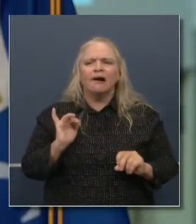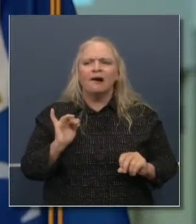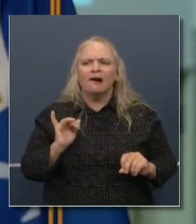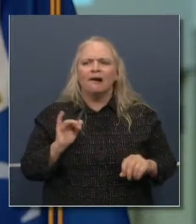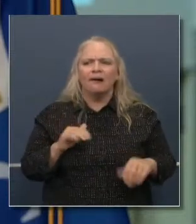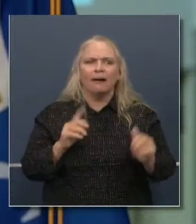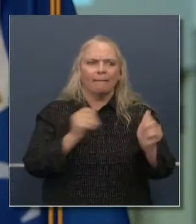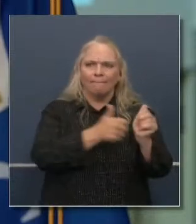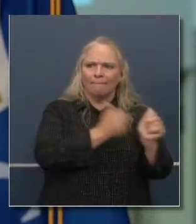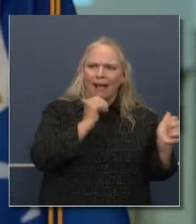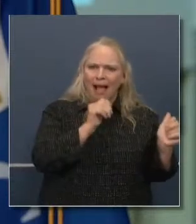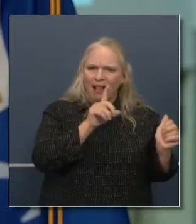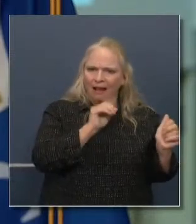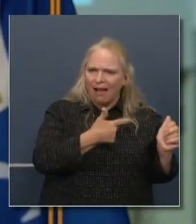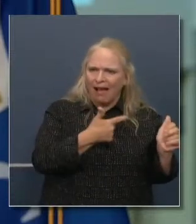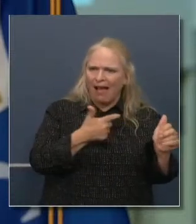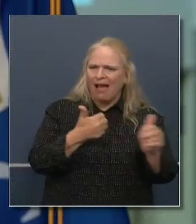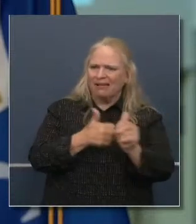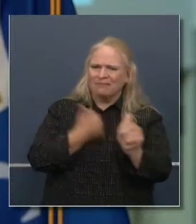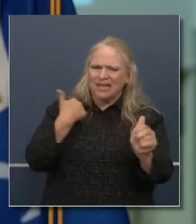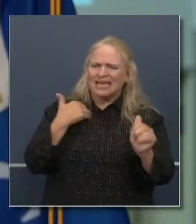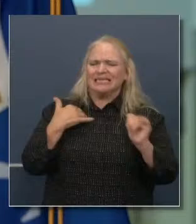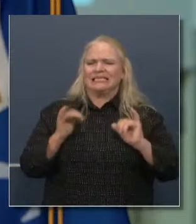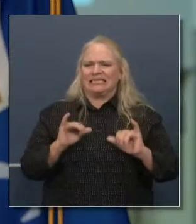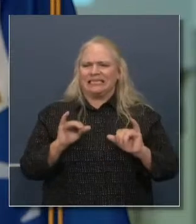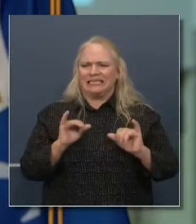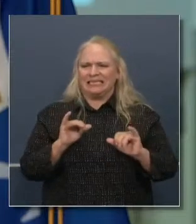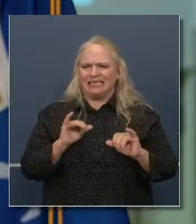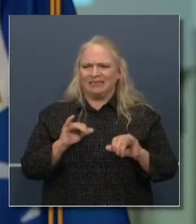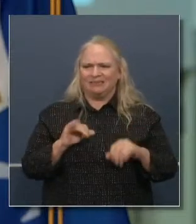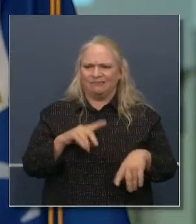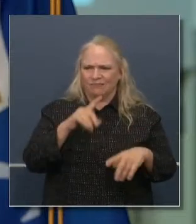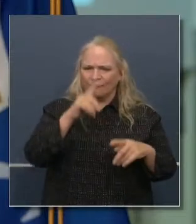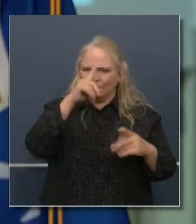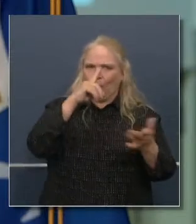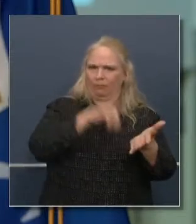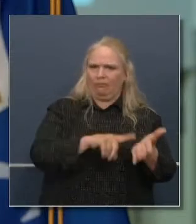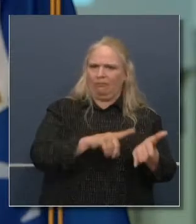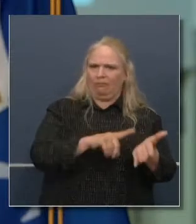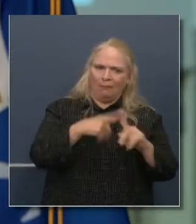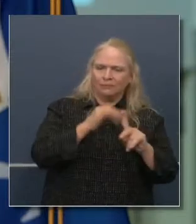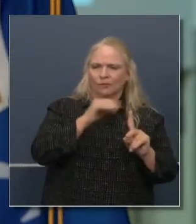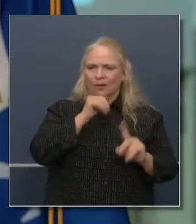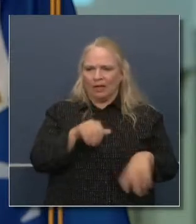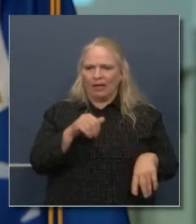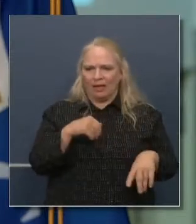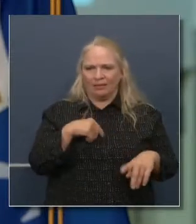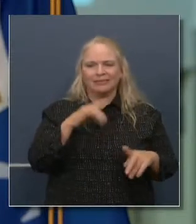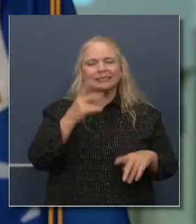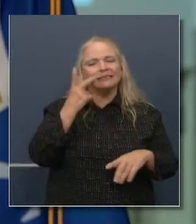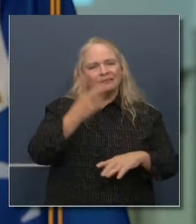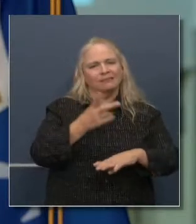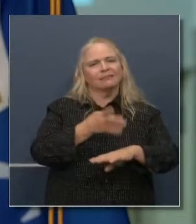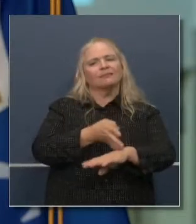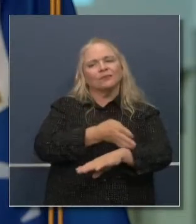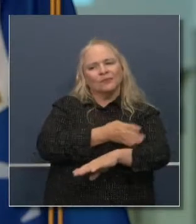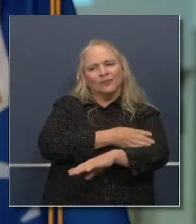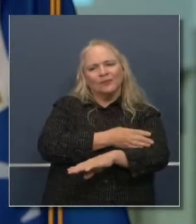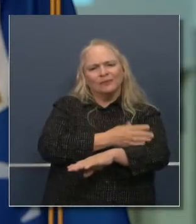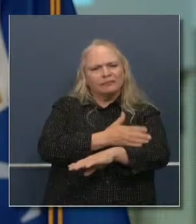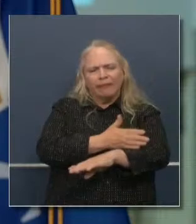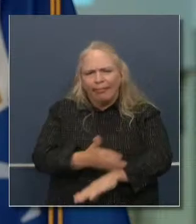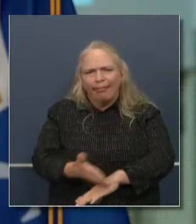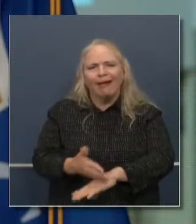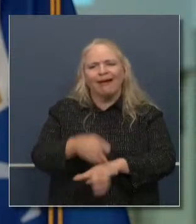seen a real marked improvement for a number of months, and now we're starting to see delays once